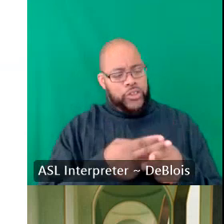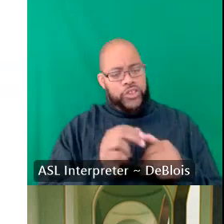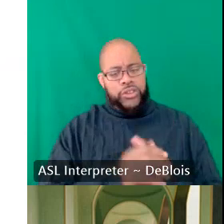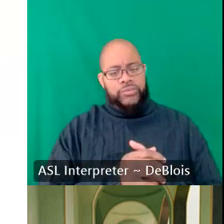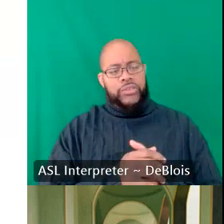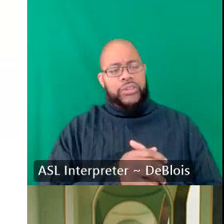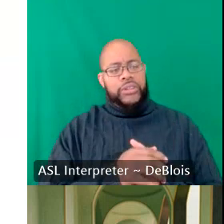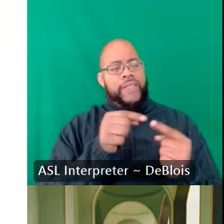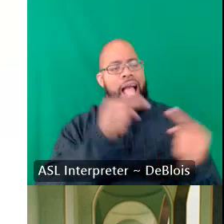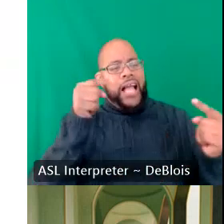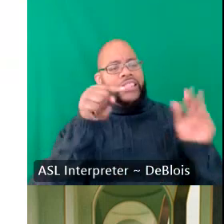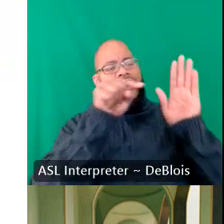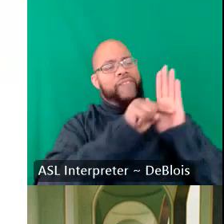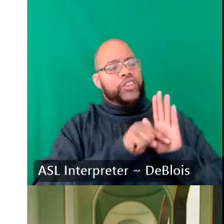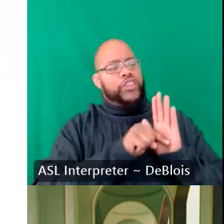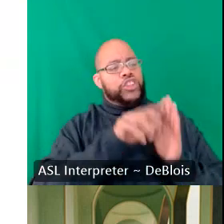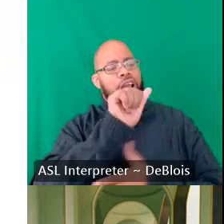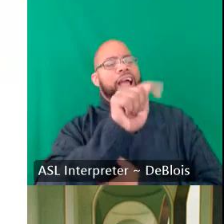Act violations.